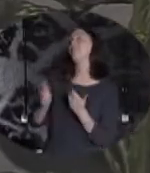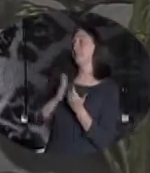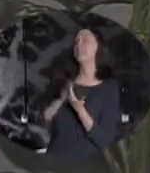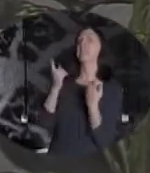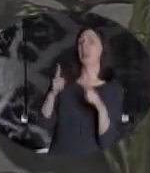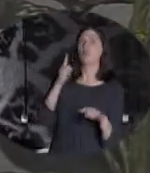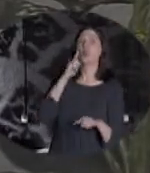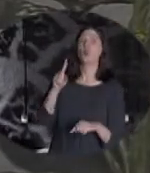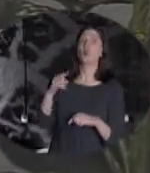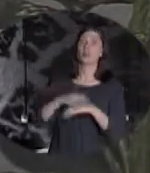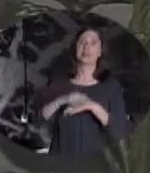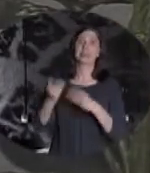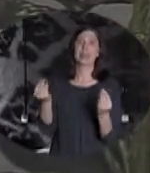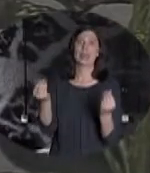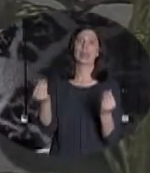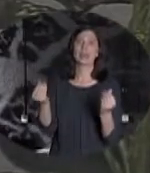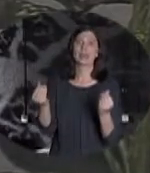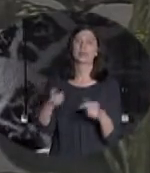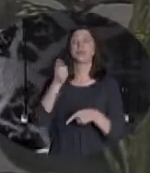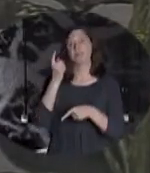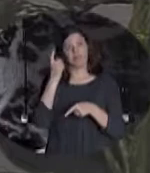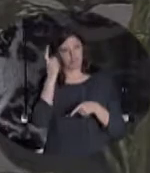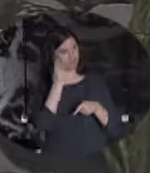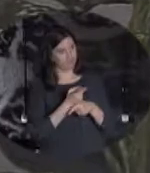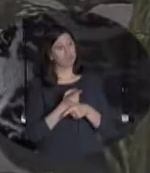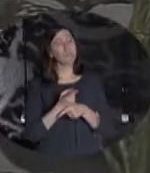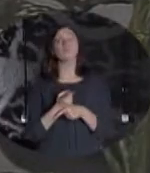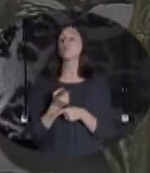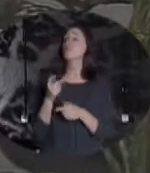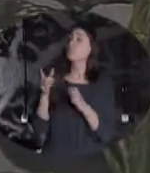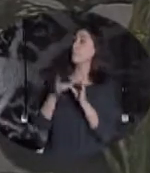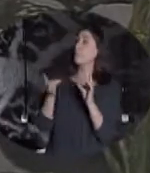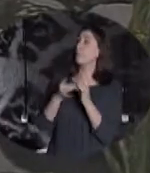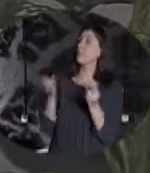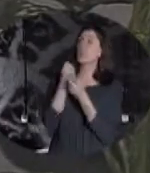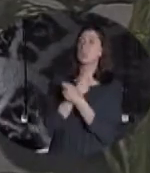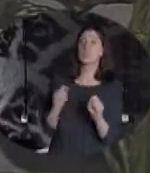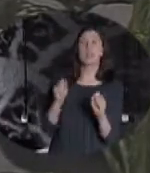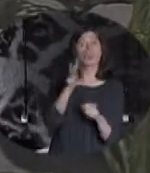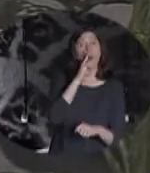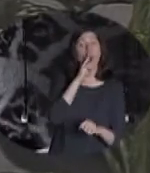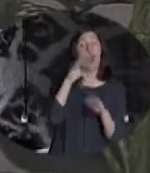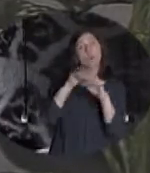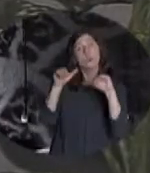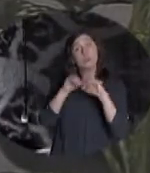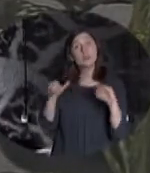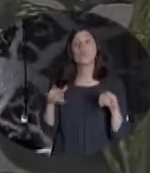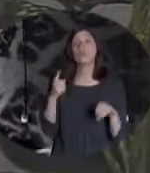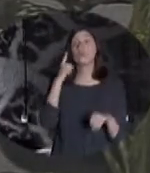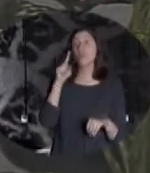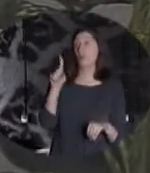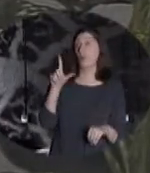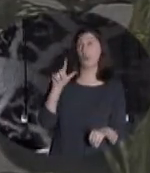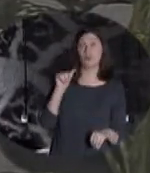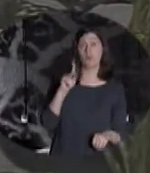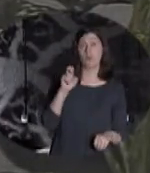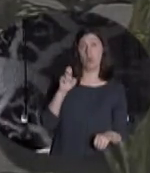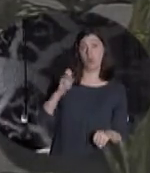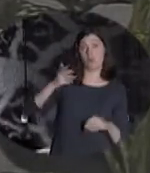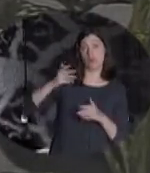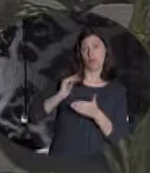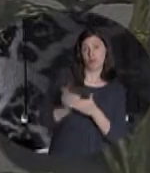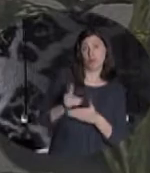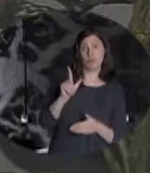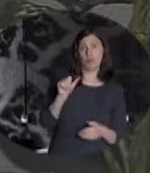sand. Absolutely. Definitely. Yeah. Now, you'd mentioned being safe in the water and with swimming. I know something, at least being a lakeside, that we find